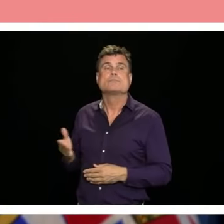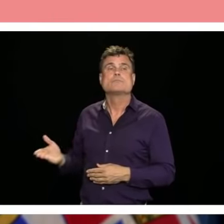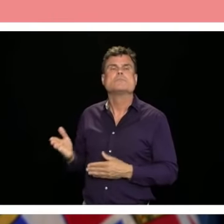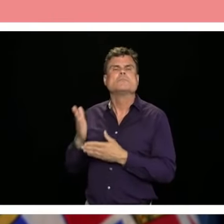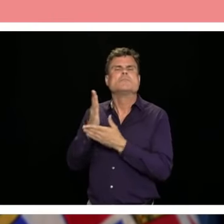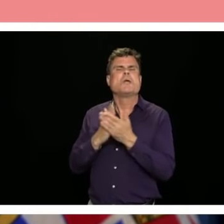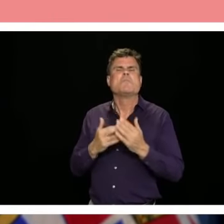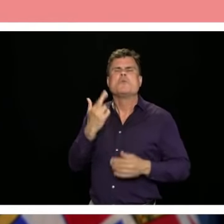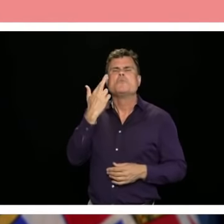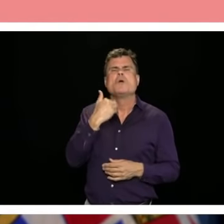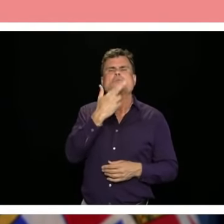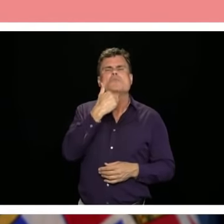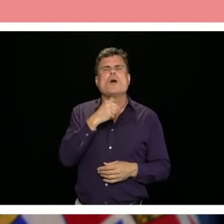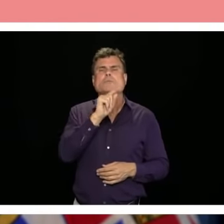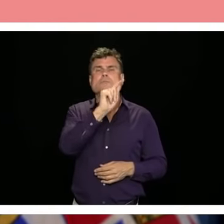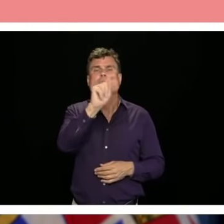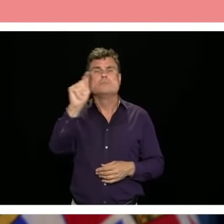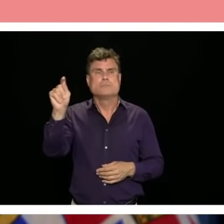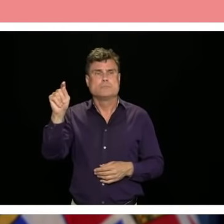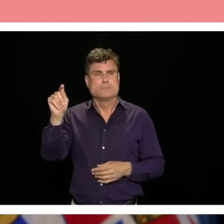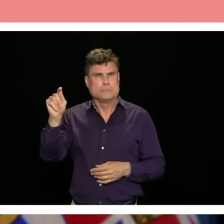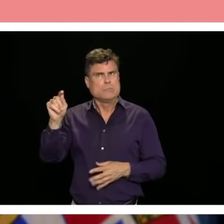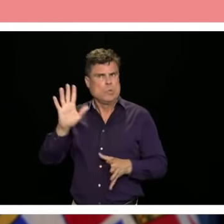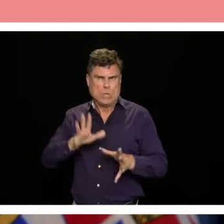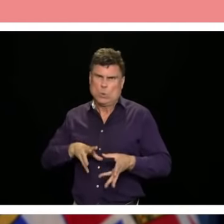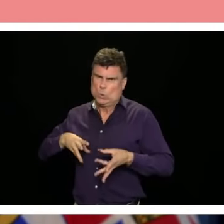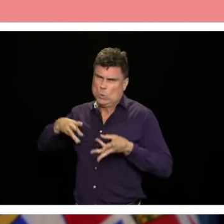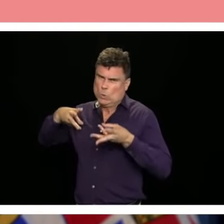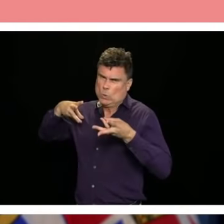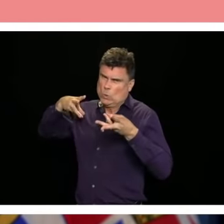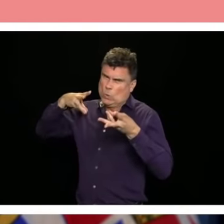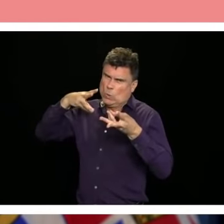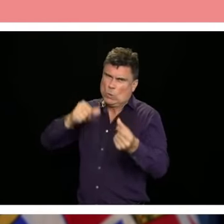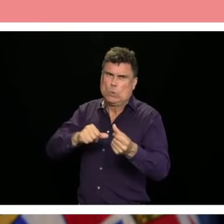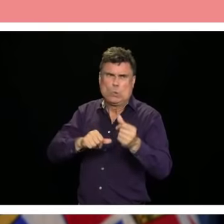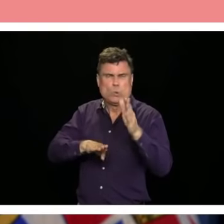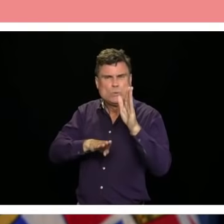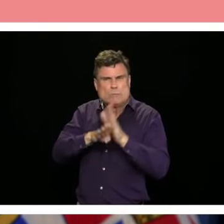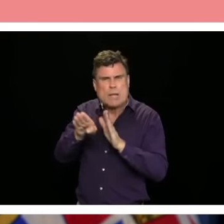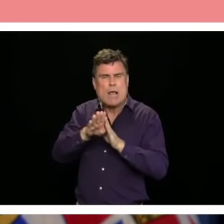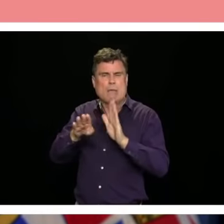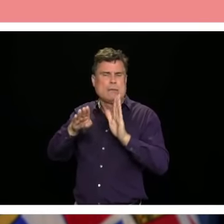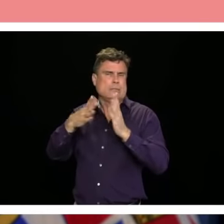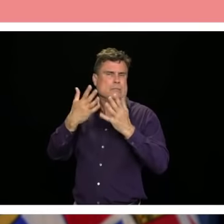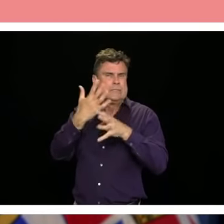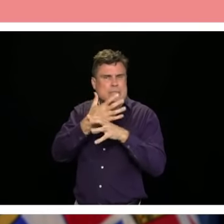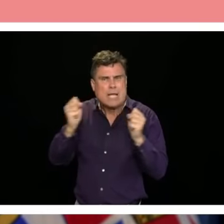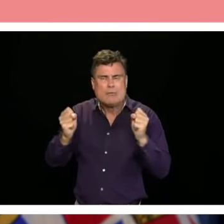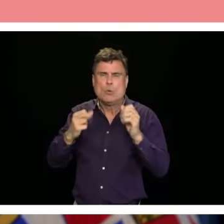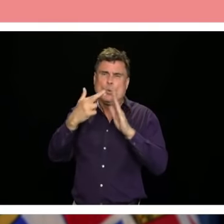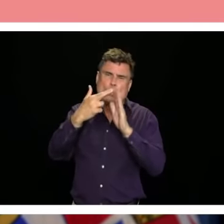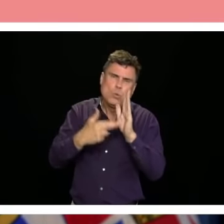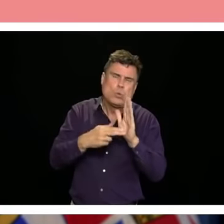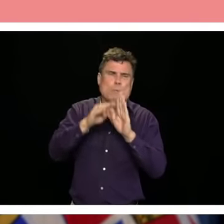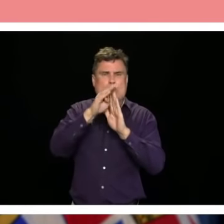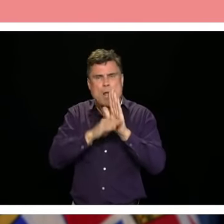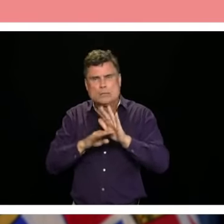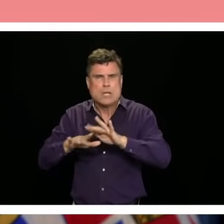for. Cases rising without connections, without links in different parts of the province. Those are the most worrisome things that we'll be